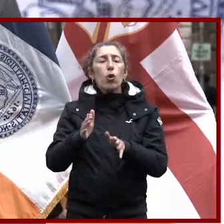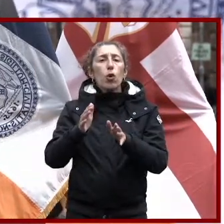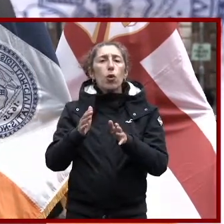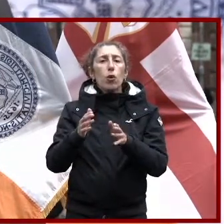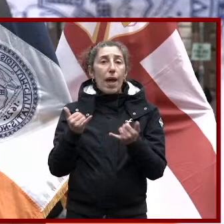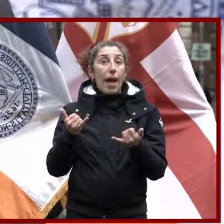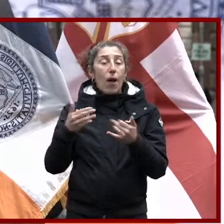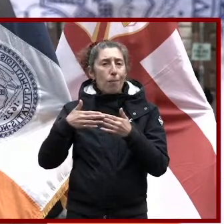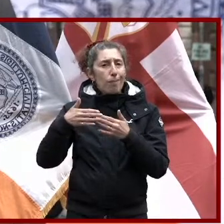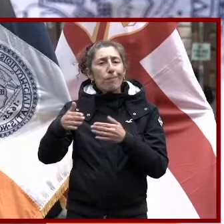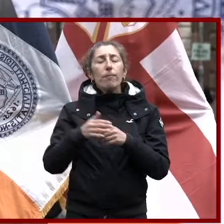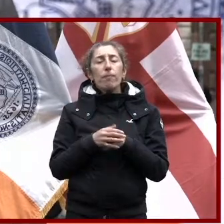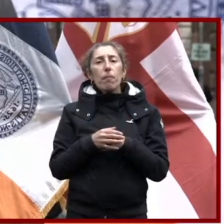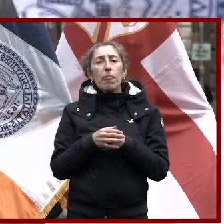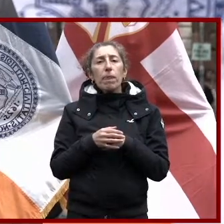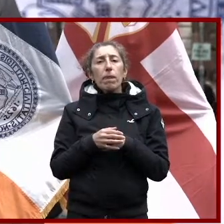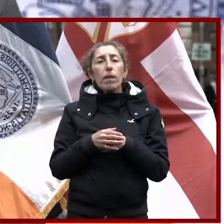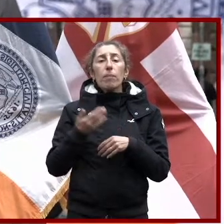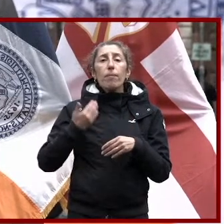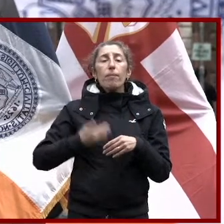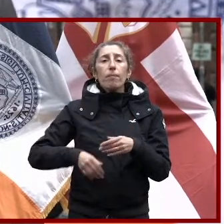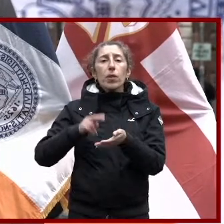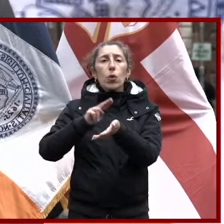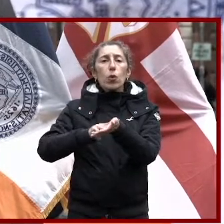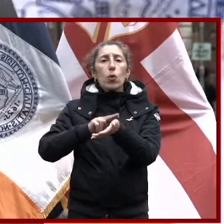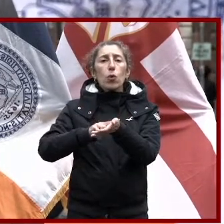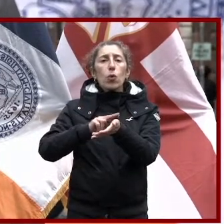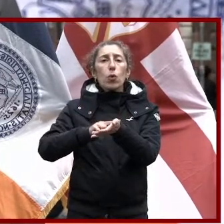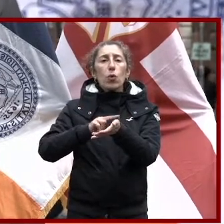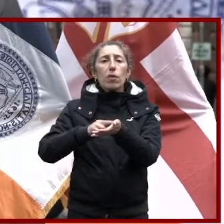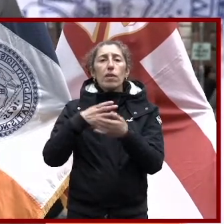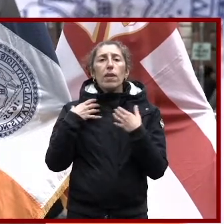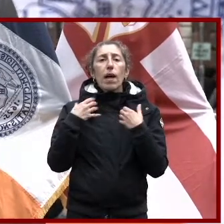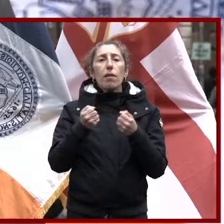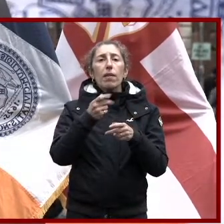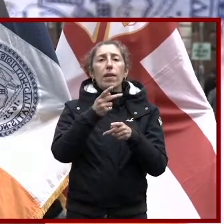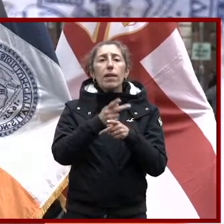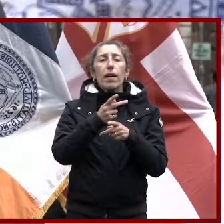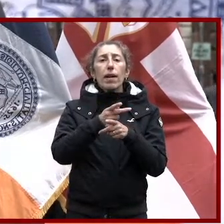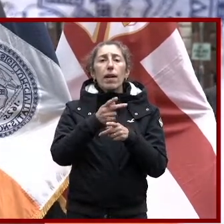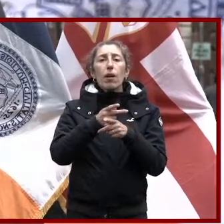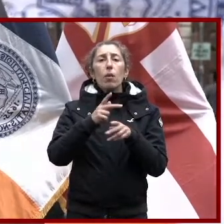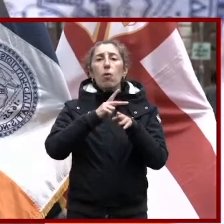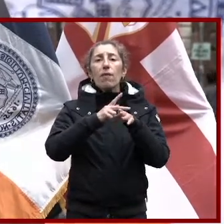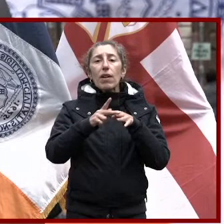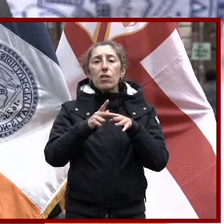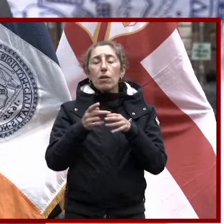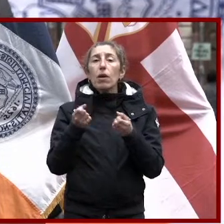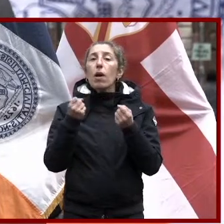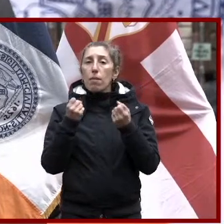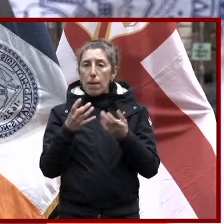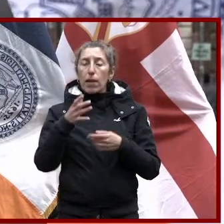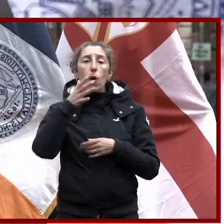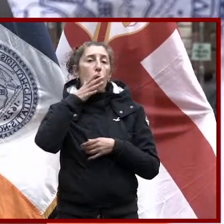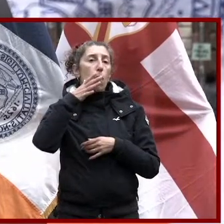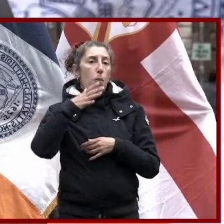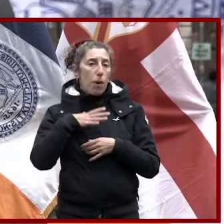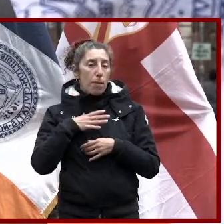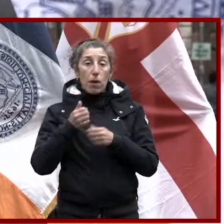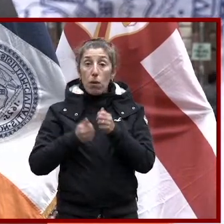and healthcare professionals who are predominantly women and include many immigrants, women like